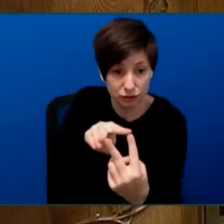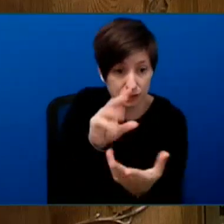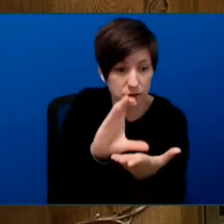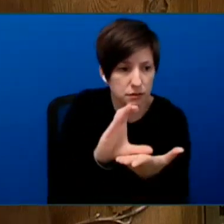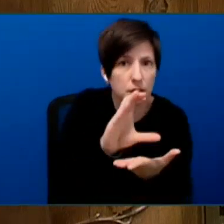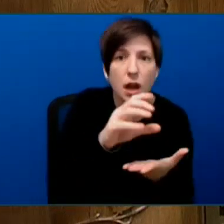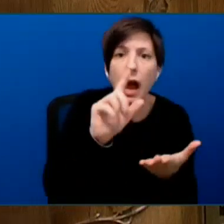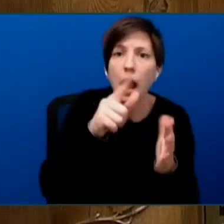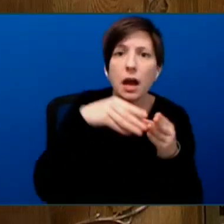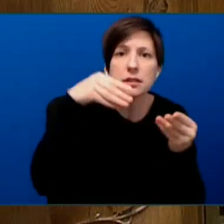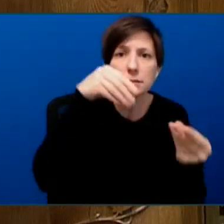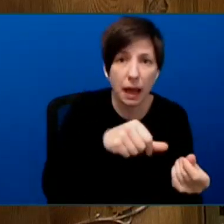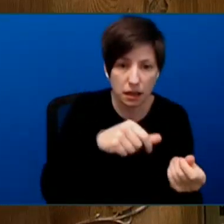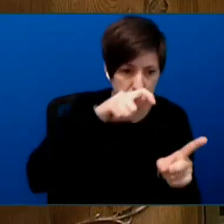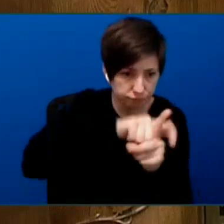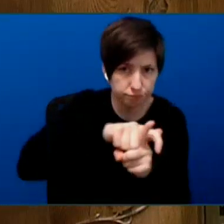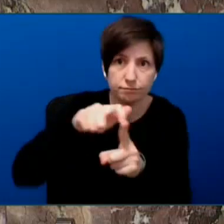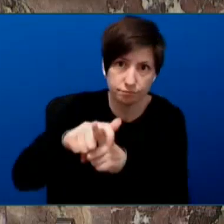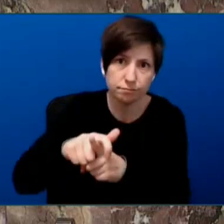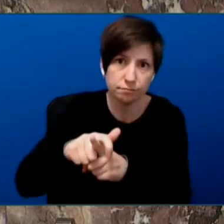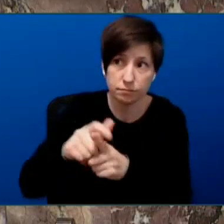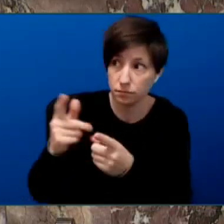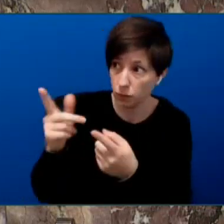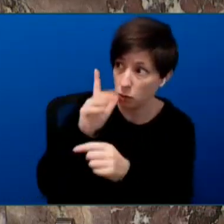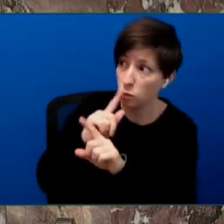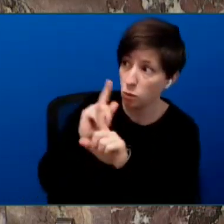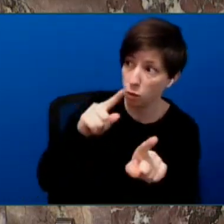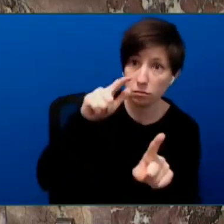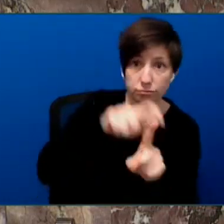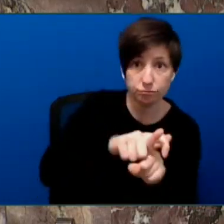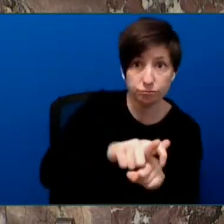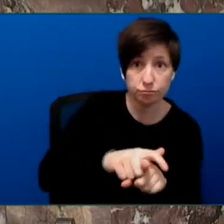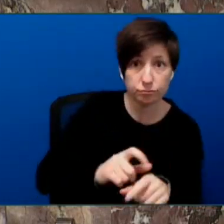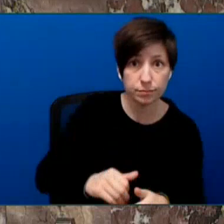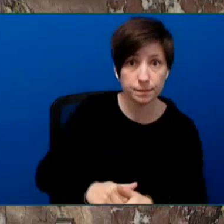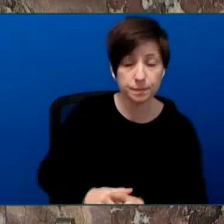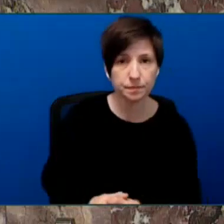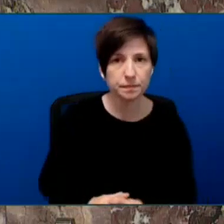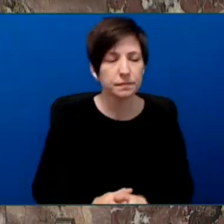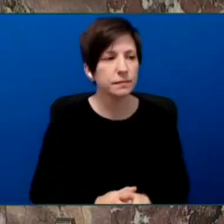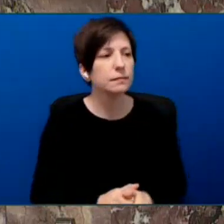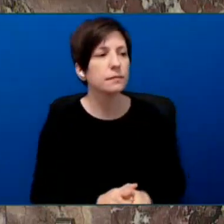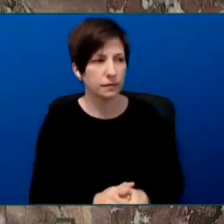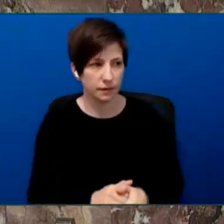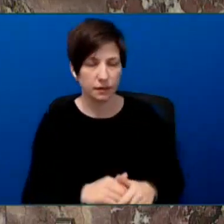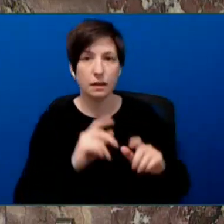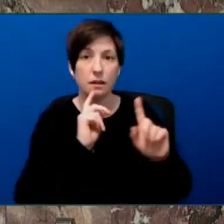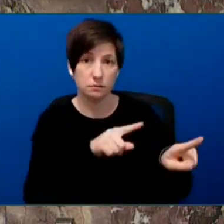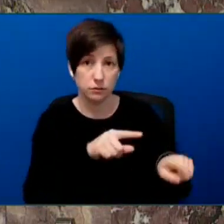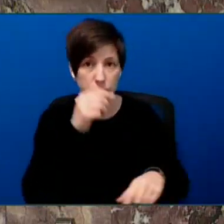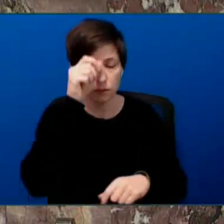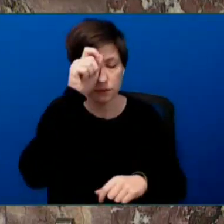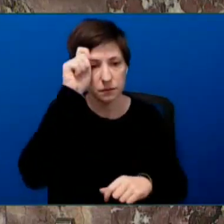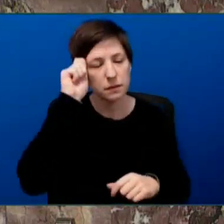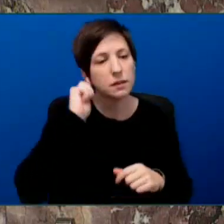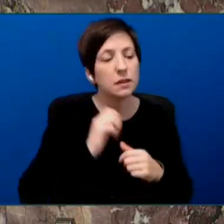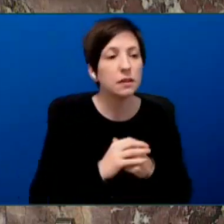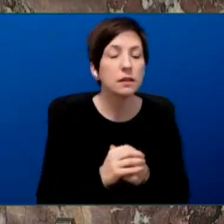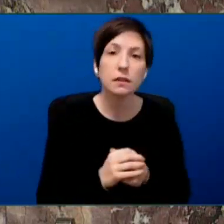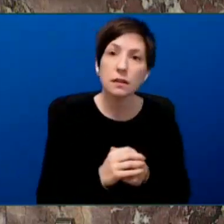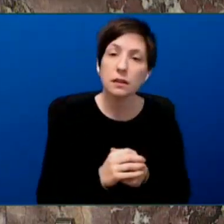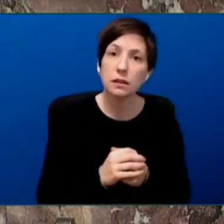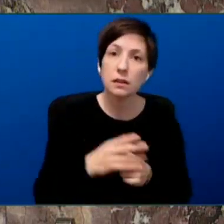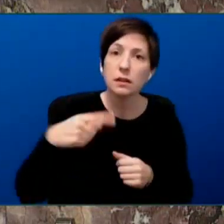Minister. Thanks very much, Honourable Speaker. And I just want to reiterate the pain that communities are